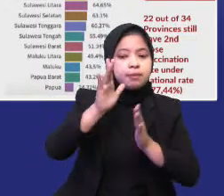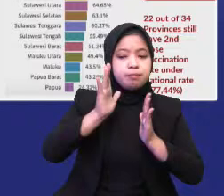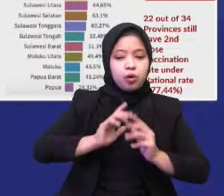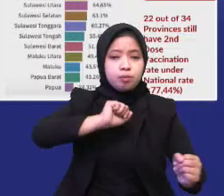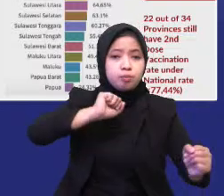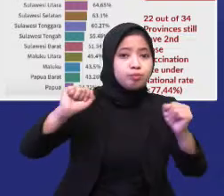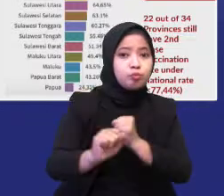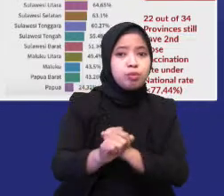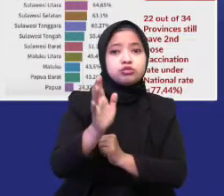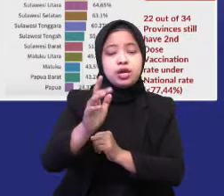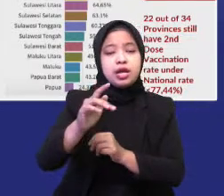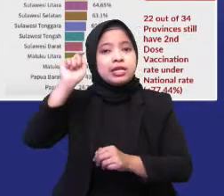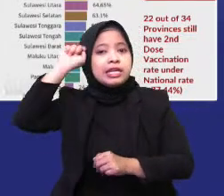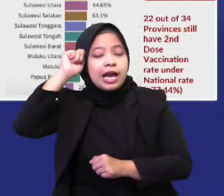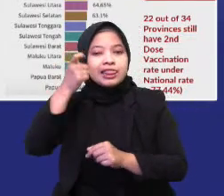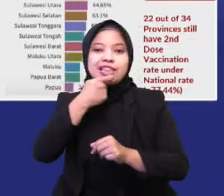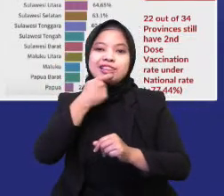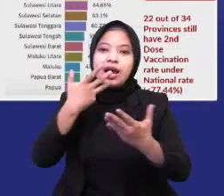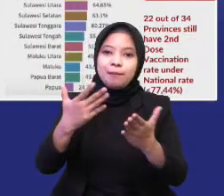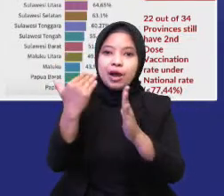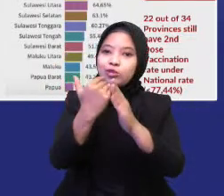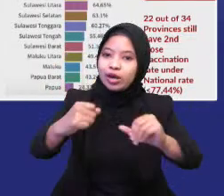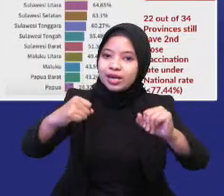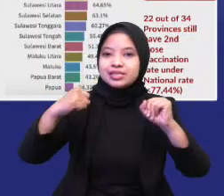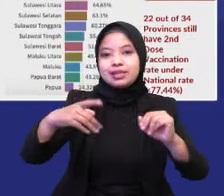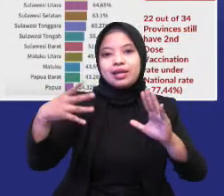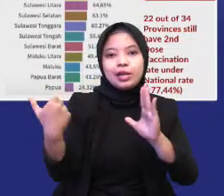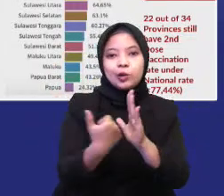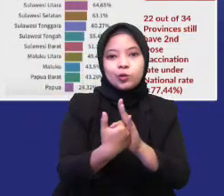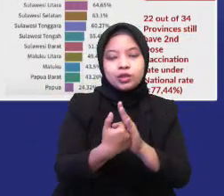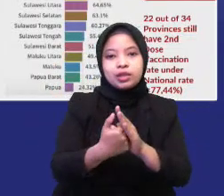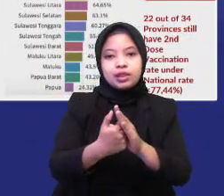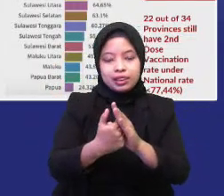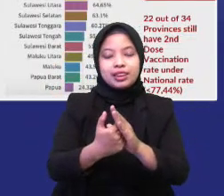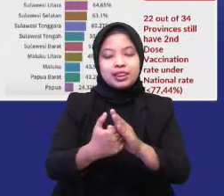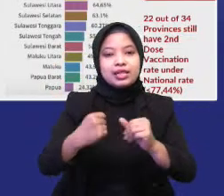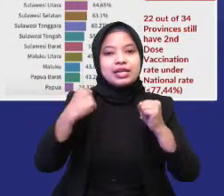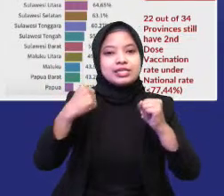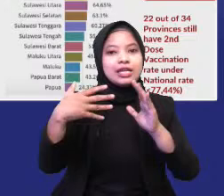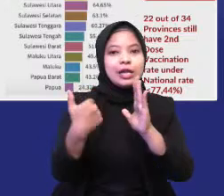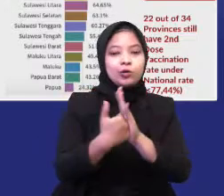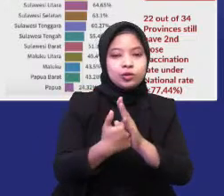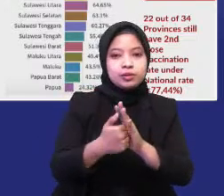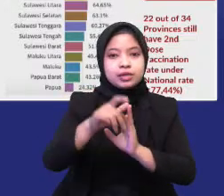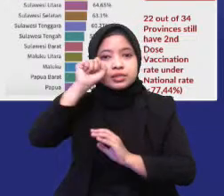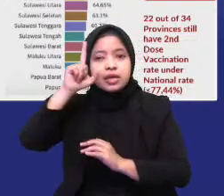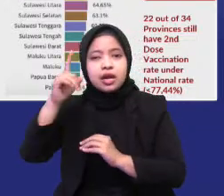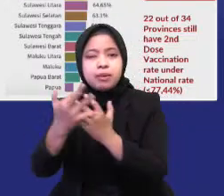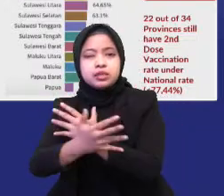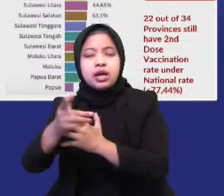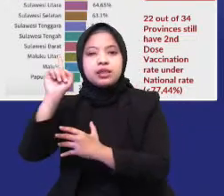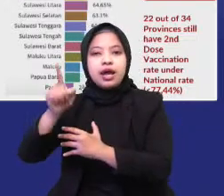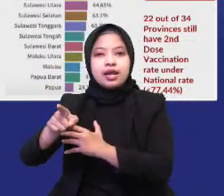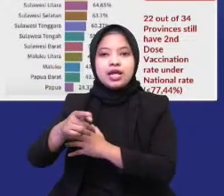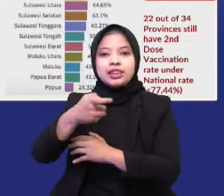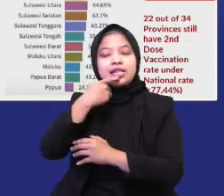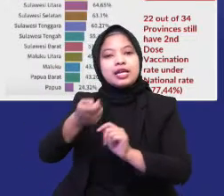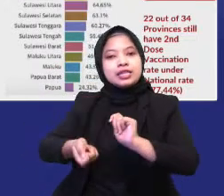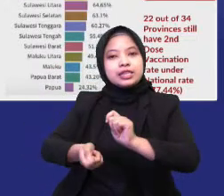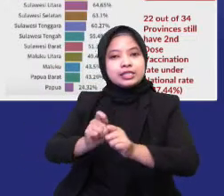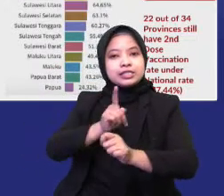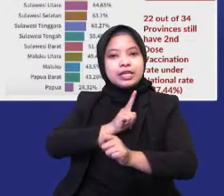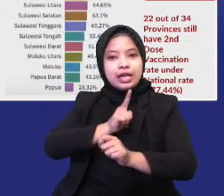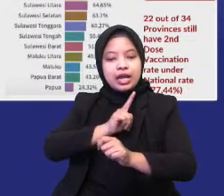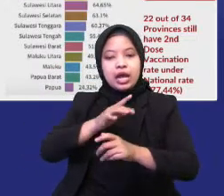to be disciplined in carrying out the 3M health protocols, awareness to be tested, and awareness